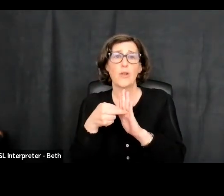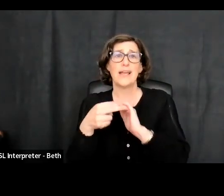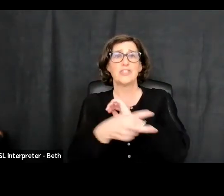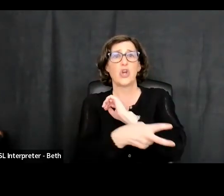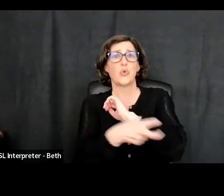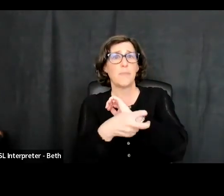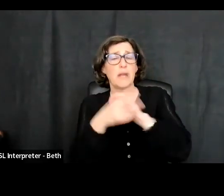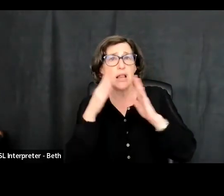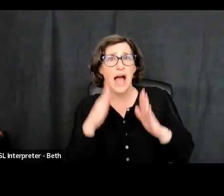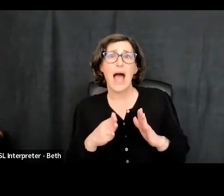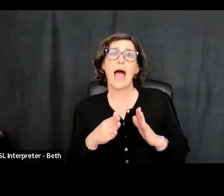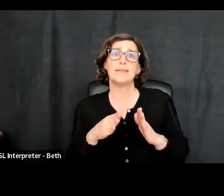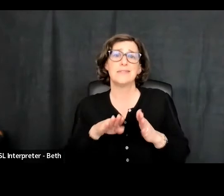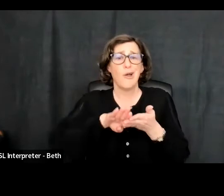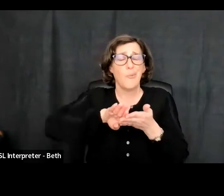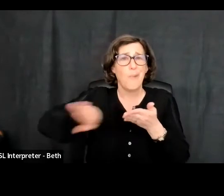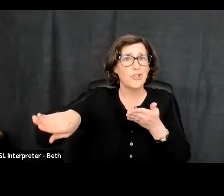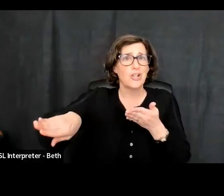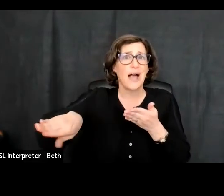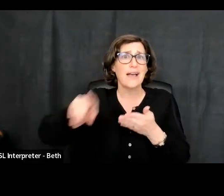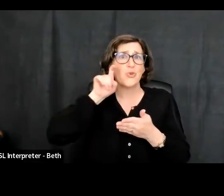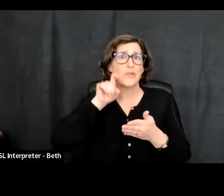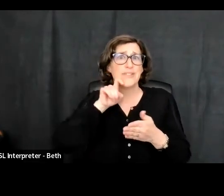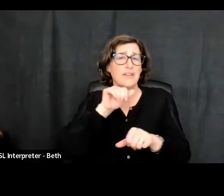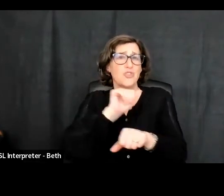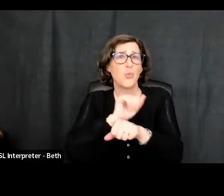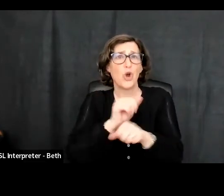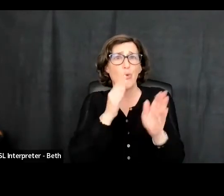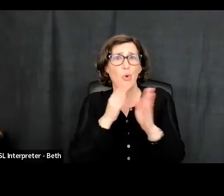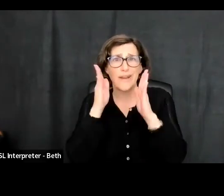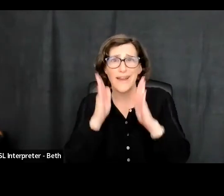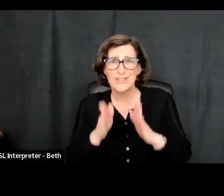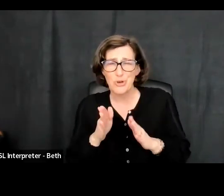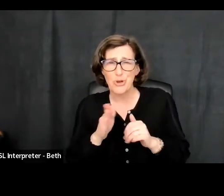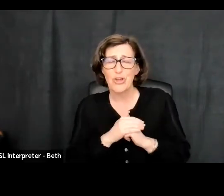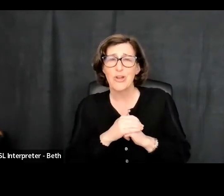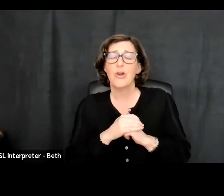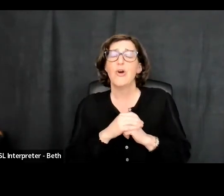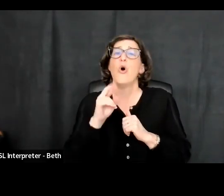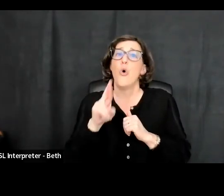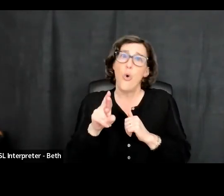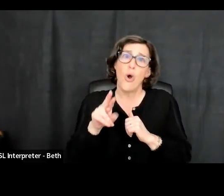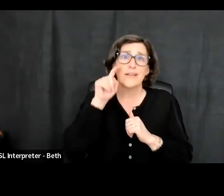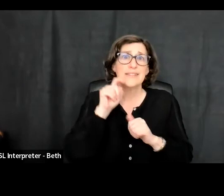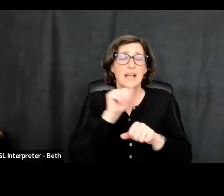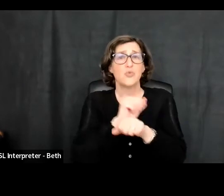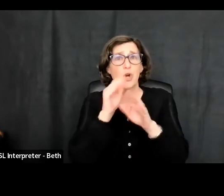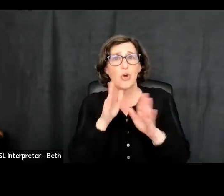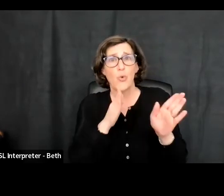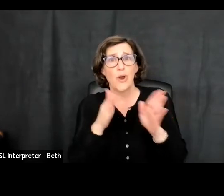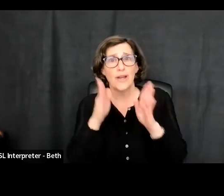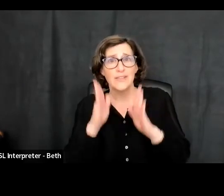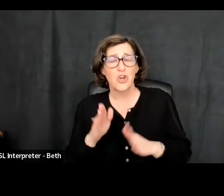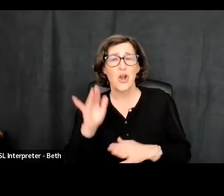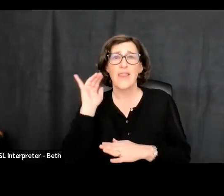drug user or sex worker organizer. It also doesn't mean that being a drug user or a sex worker organizer is a monolithic position